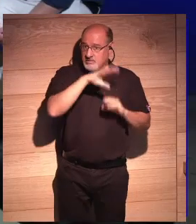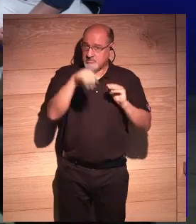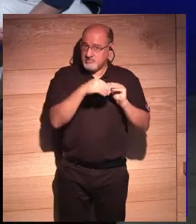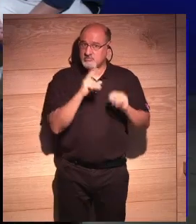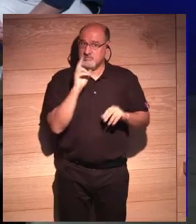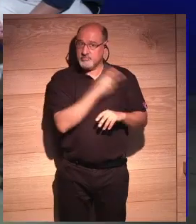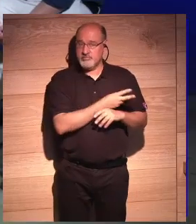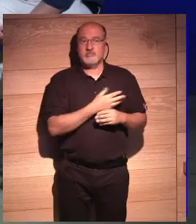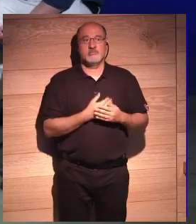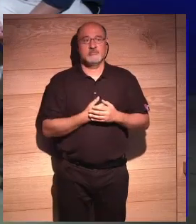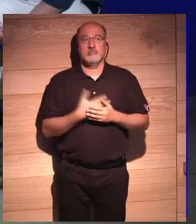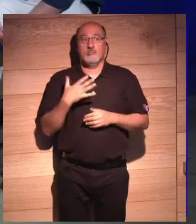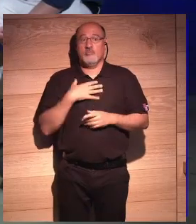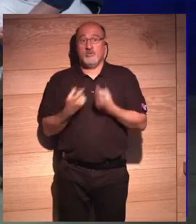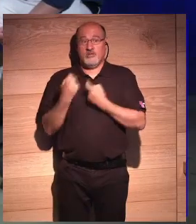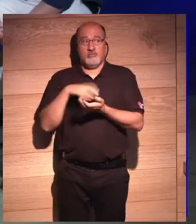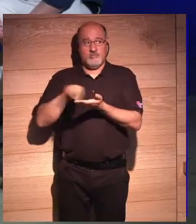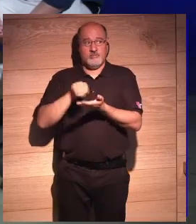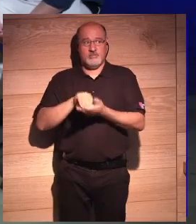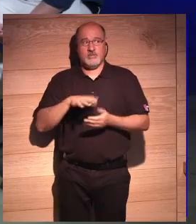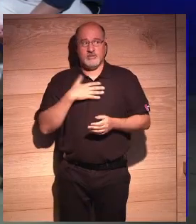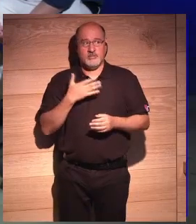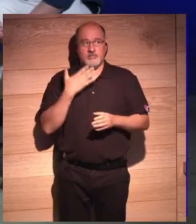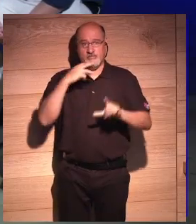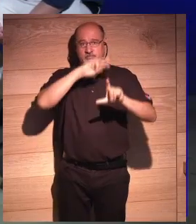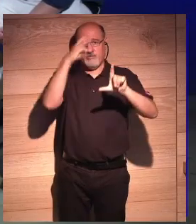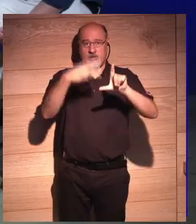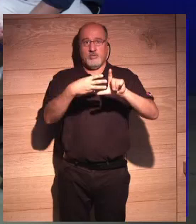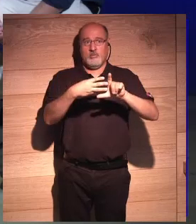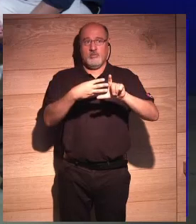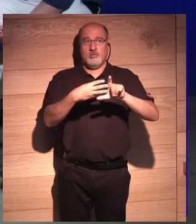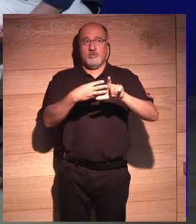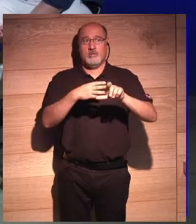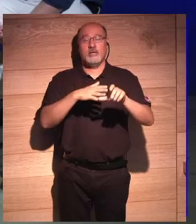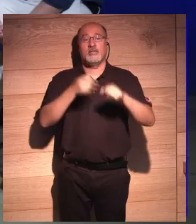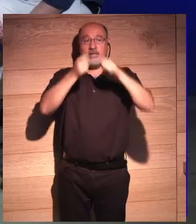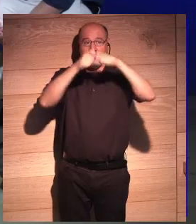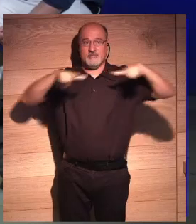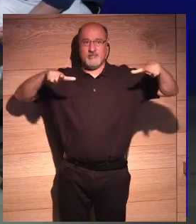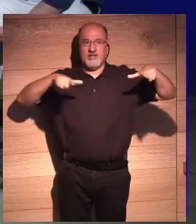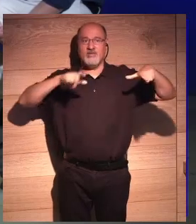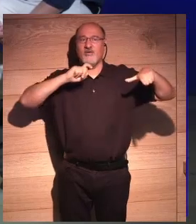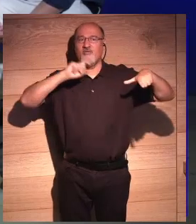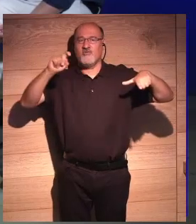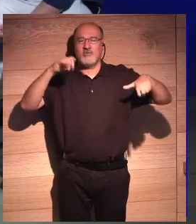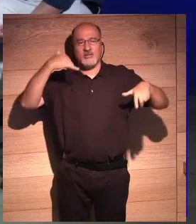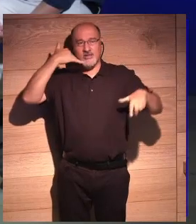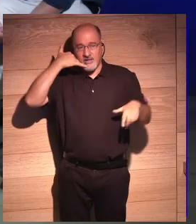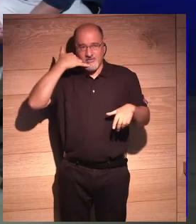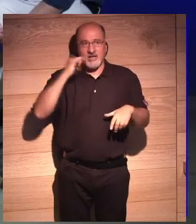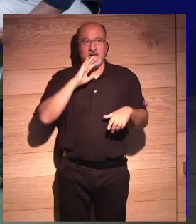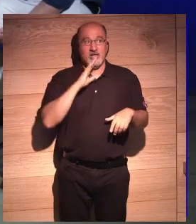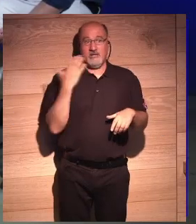just to complete, I don't know if you know this, I think that is still on Espacio Fundación Telefónica